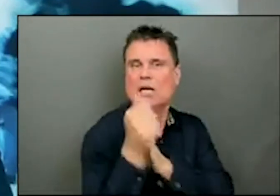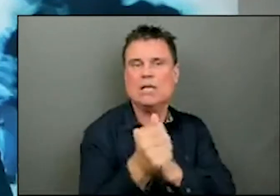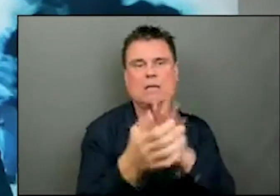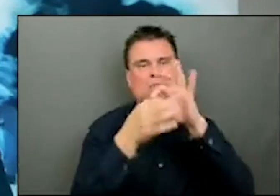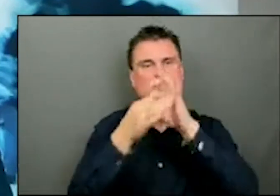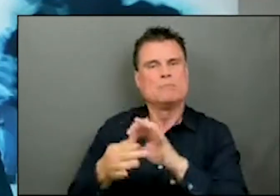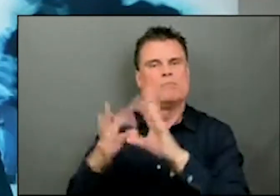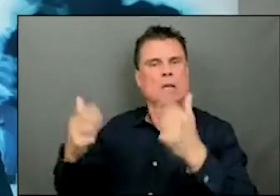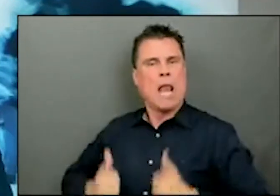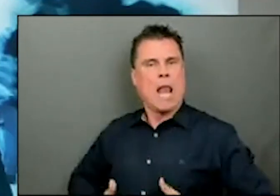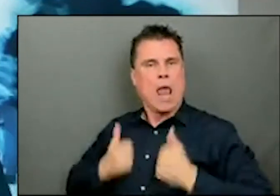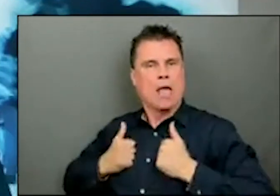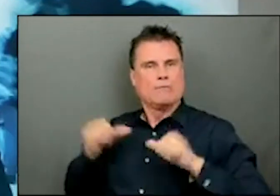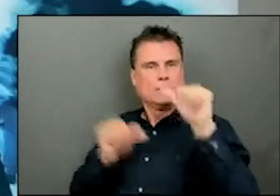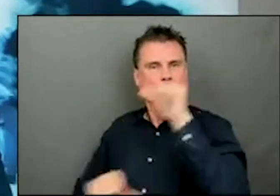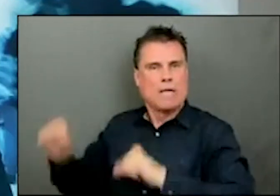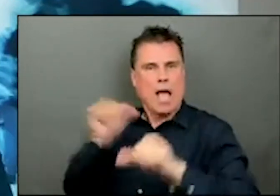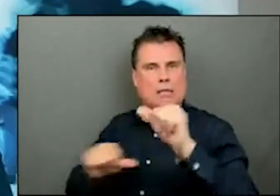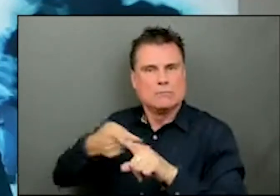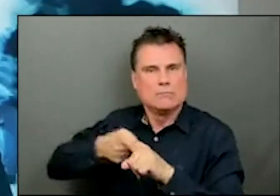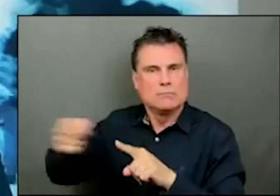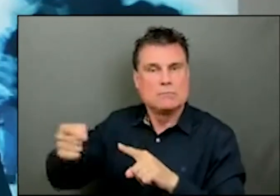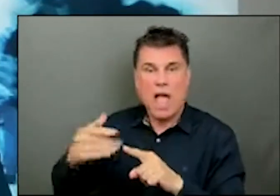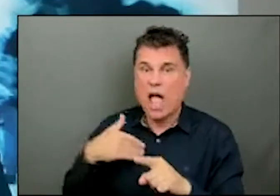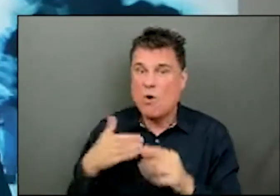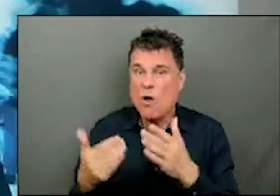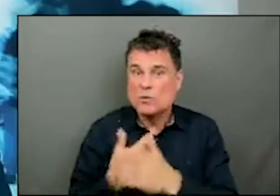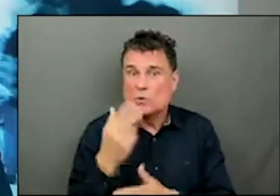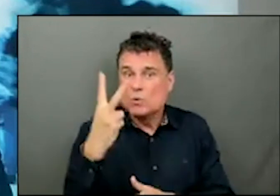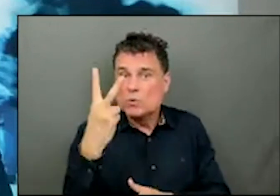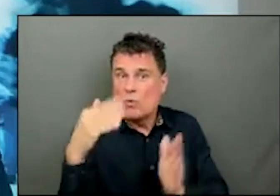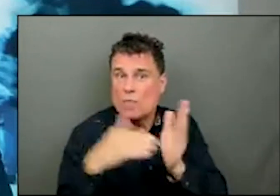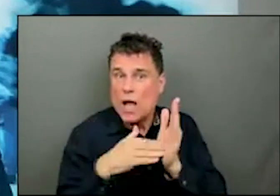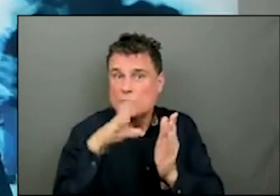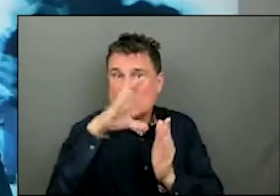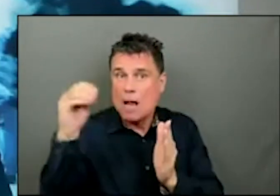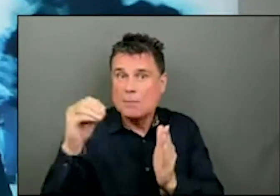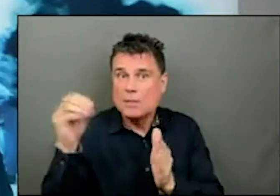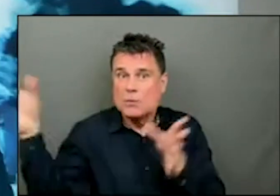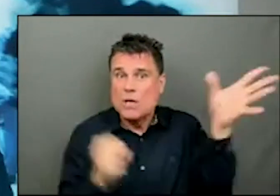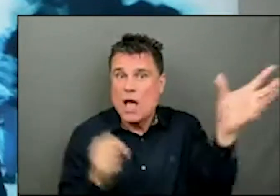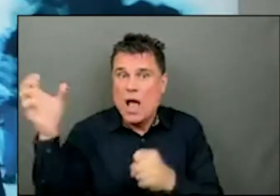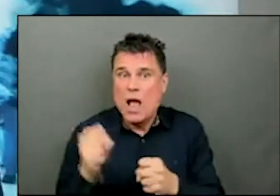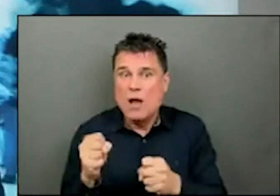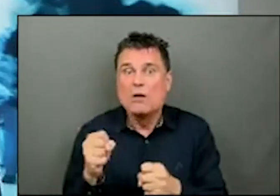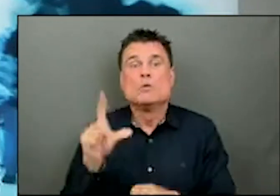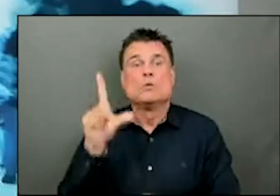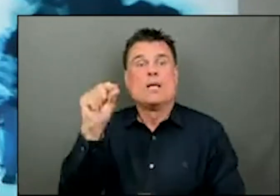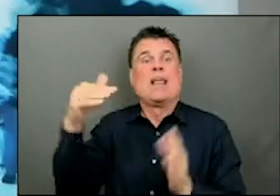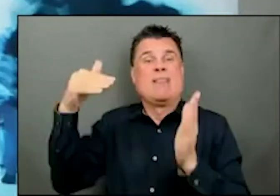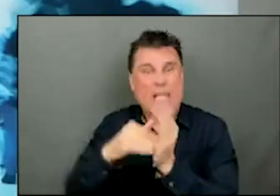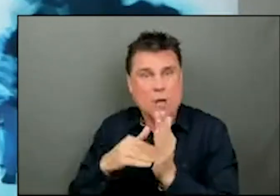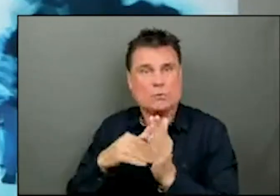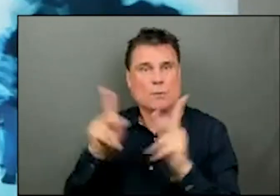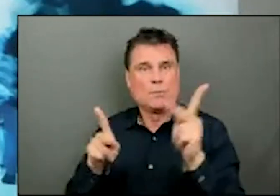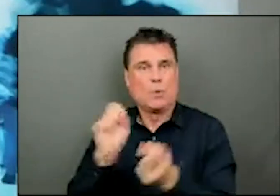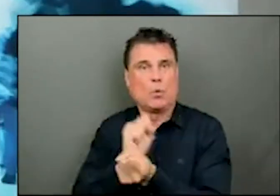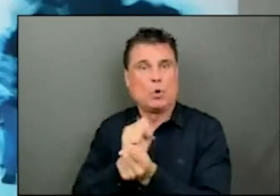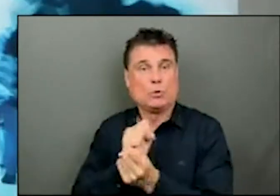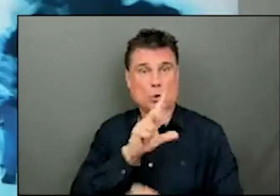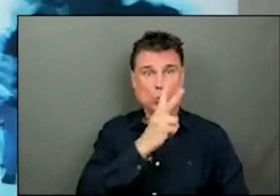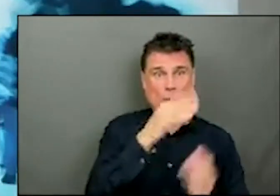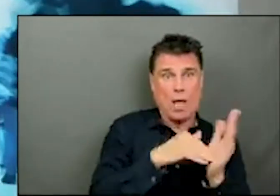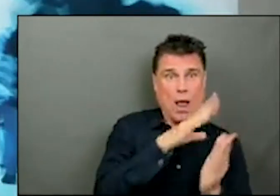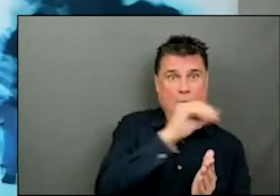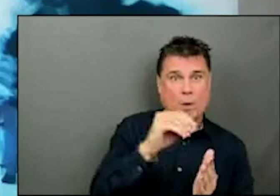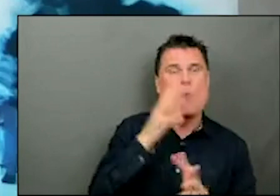almost 2,000 companies employing roughly 20,000 people and growing. The sector offers tremendous potential